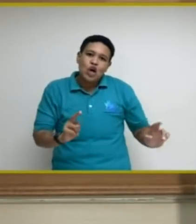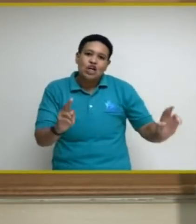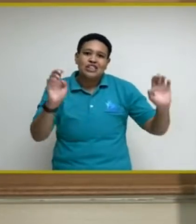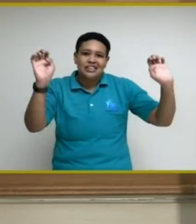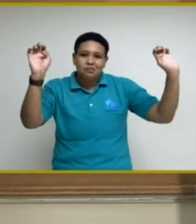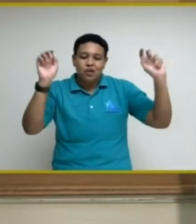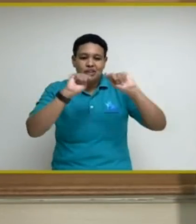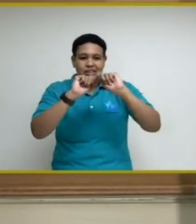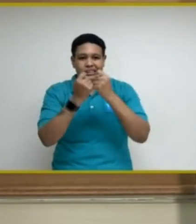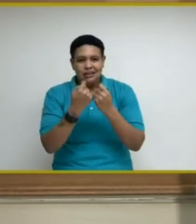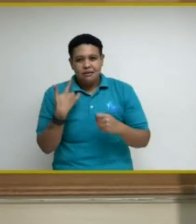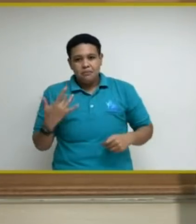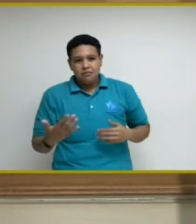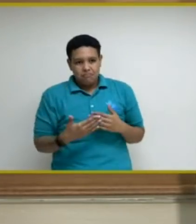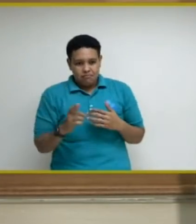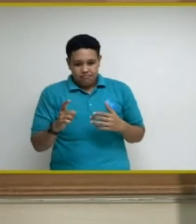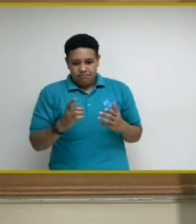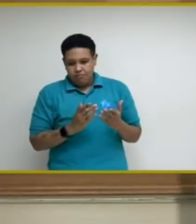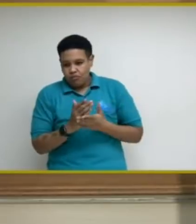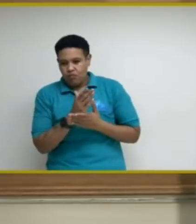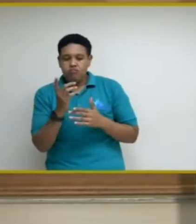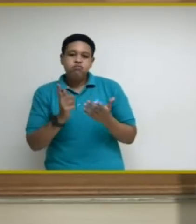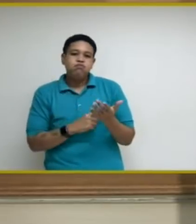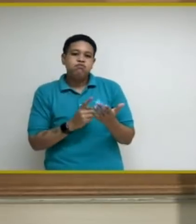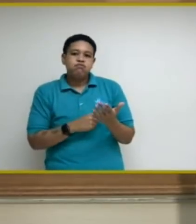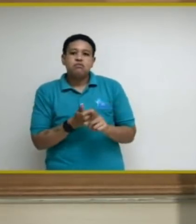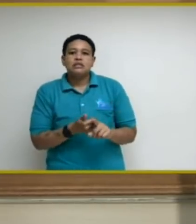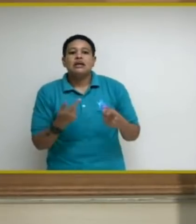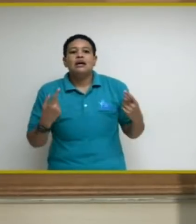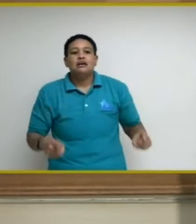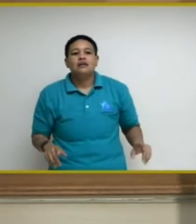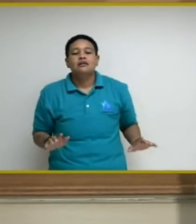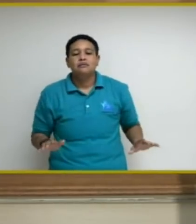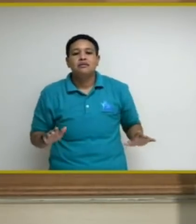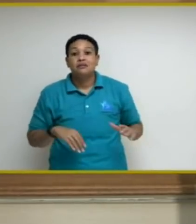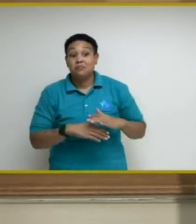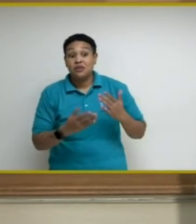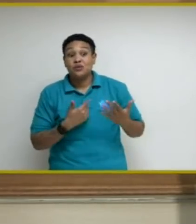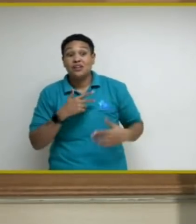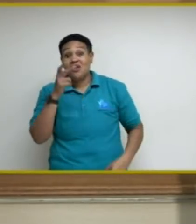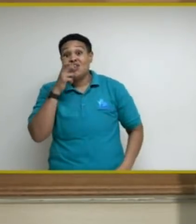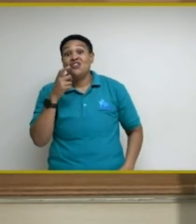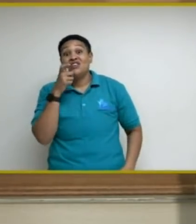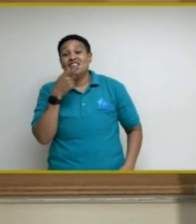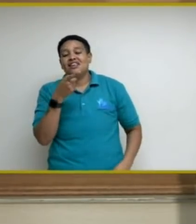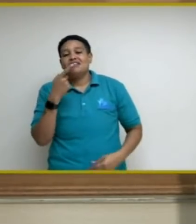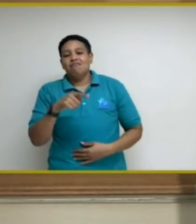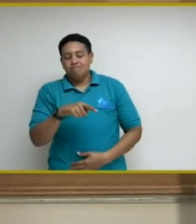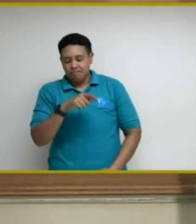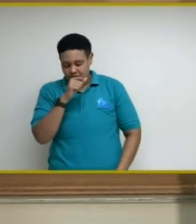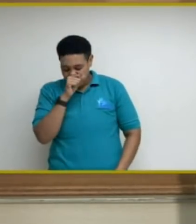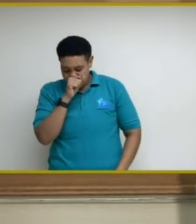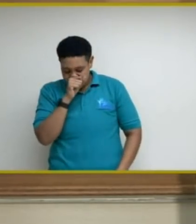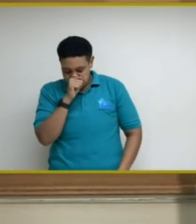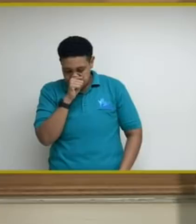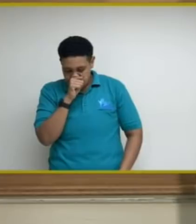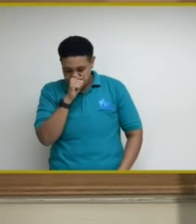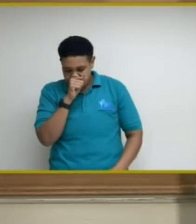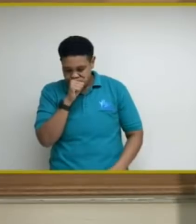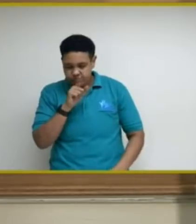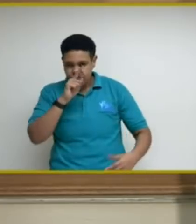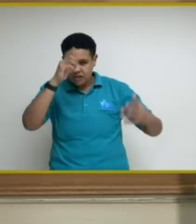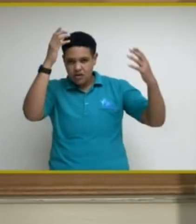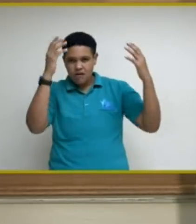team have to maneuver sometimes, and based on what I heard, they had an